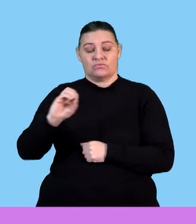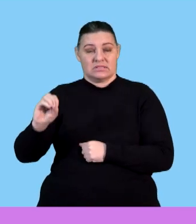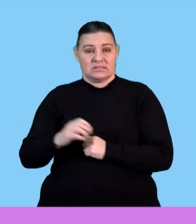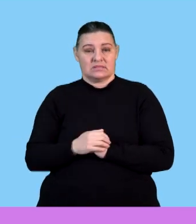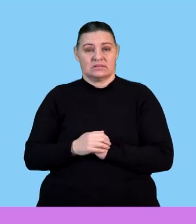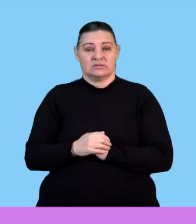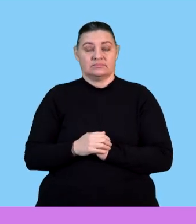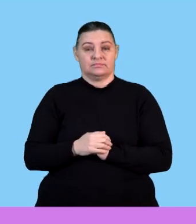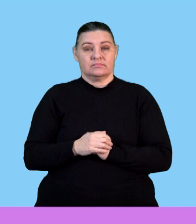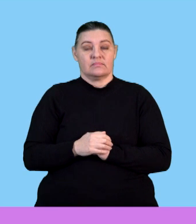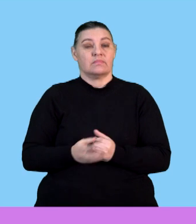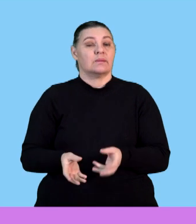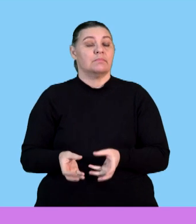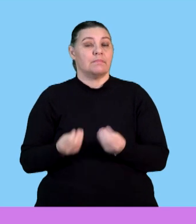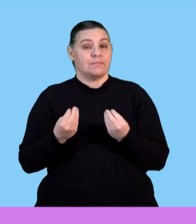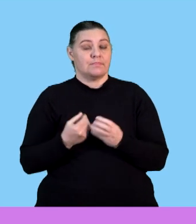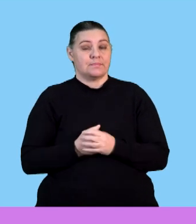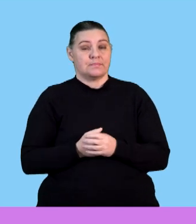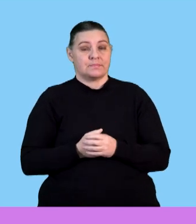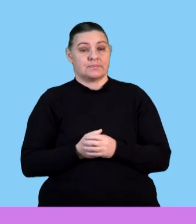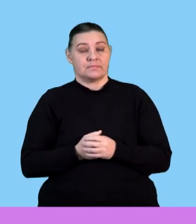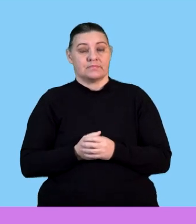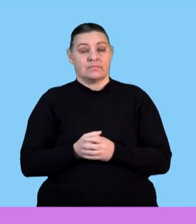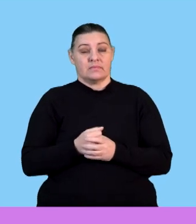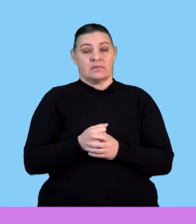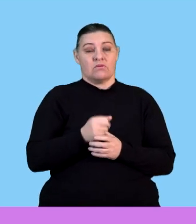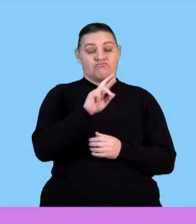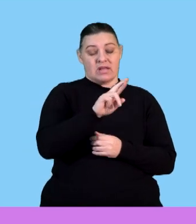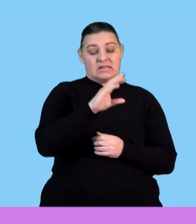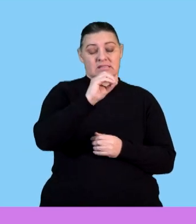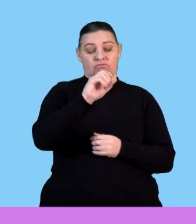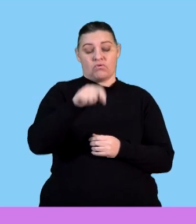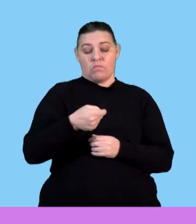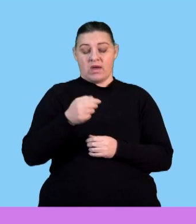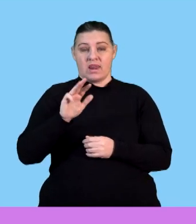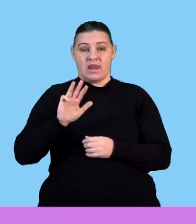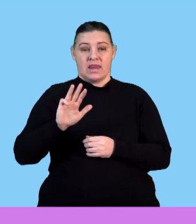100, and then we get that to be